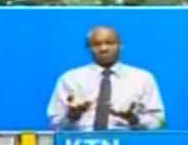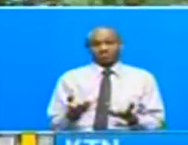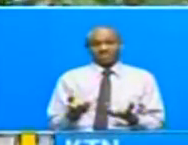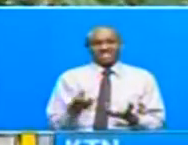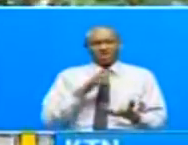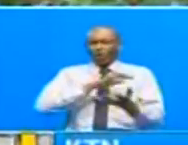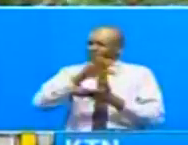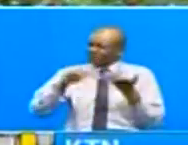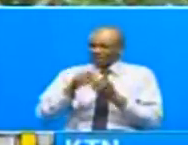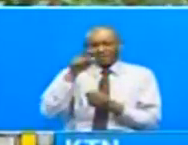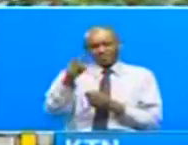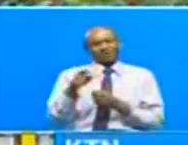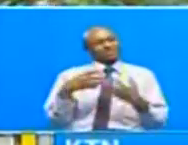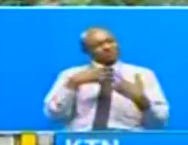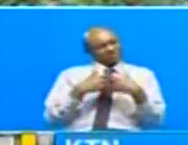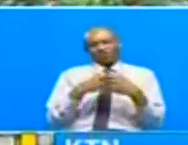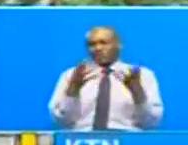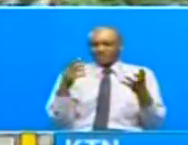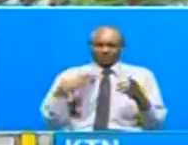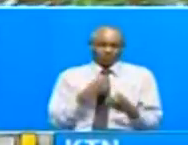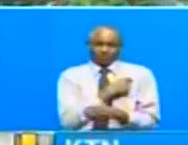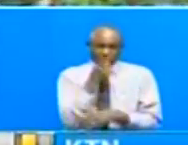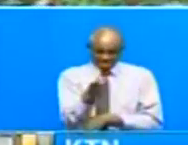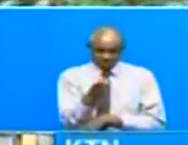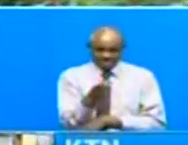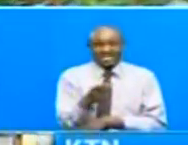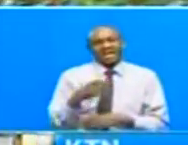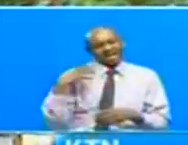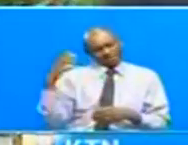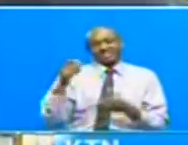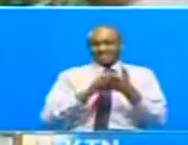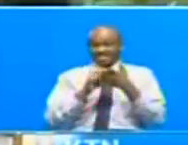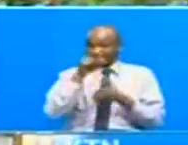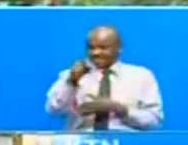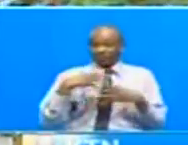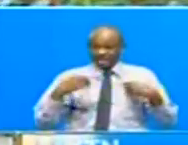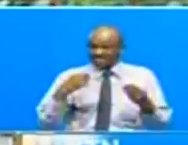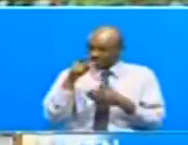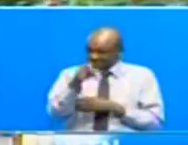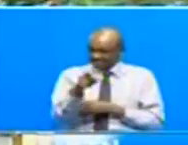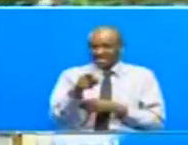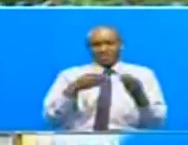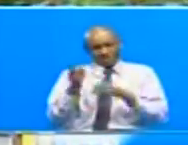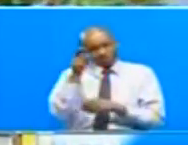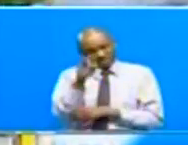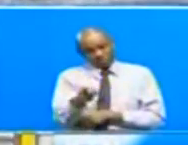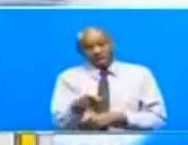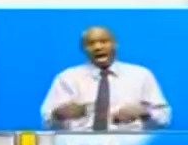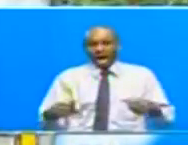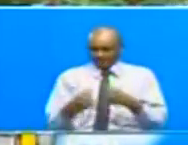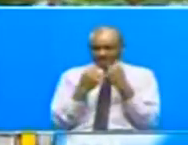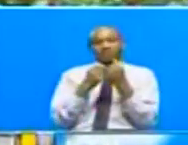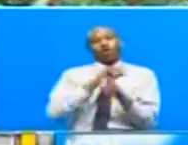the confusion surrounding the managed equipment service arrangement model, the Cabinet Secretary for Health insists that the procurement process was done above